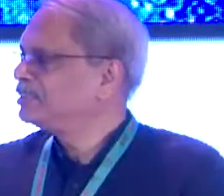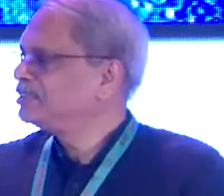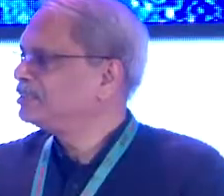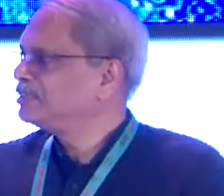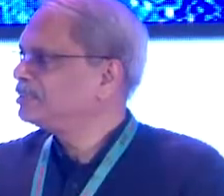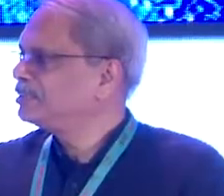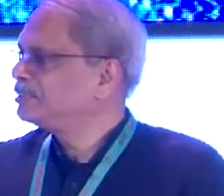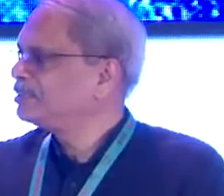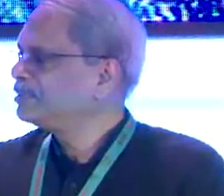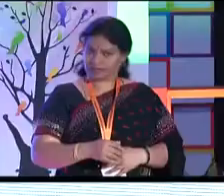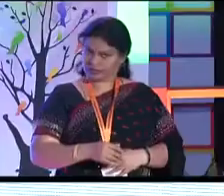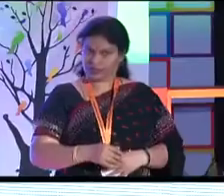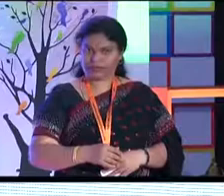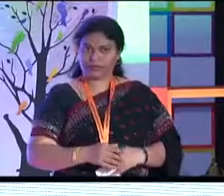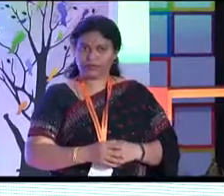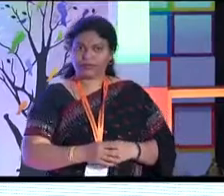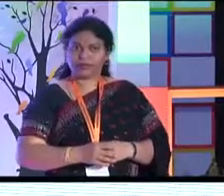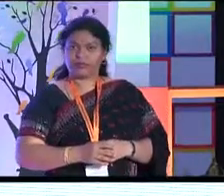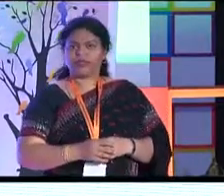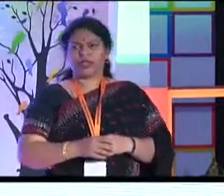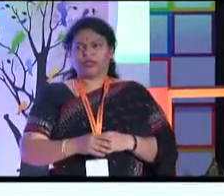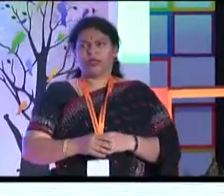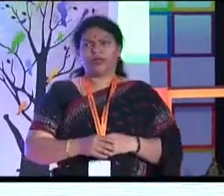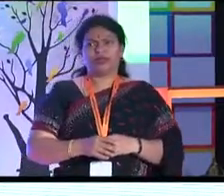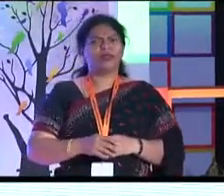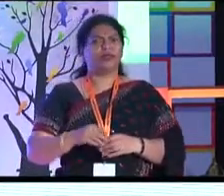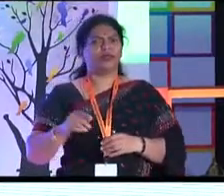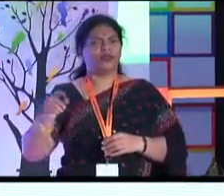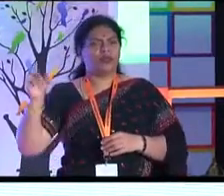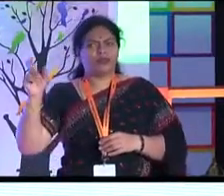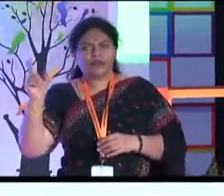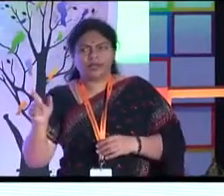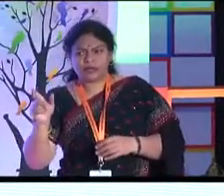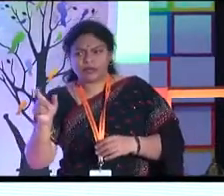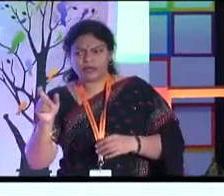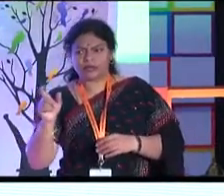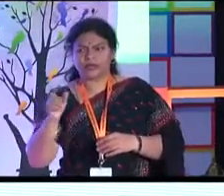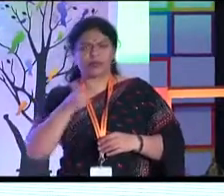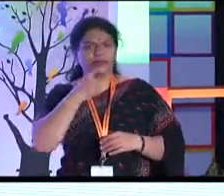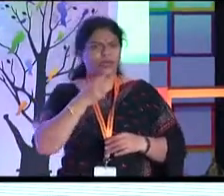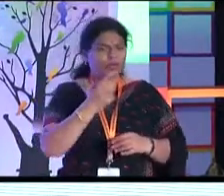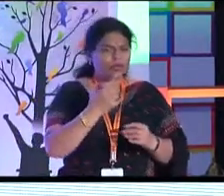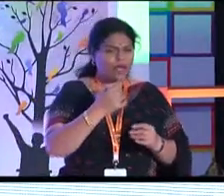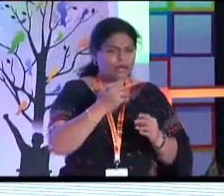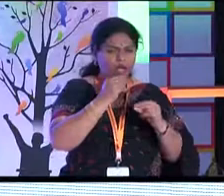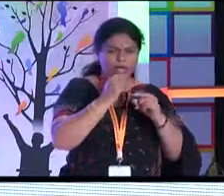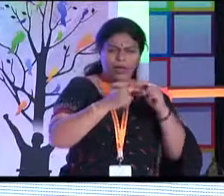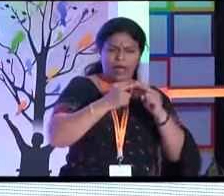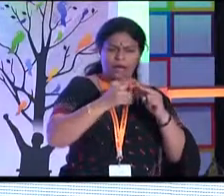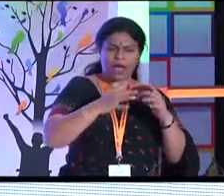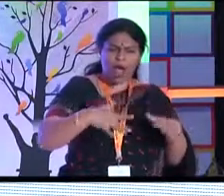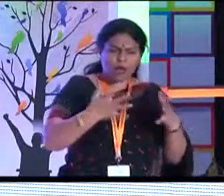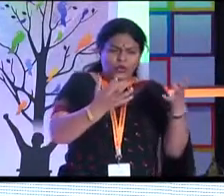So Senator Hawkins was mentioning about how to get, you know, designs and aspects